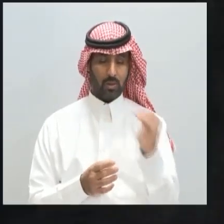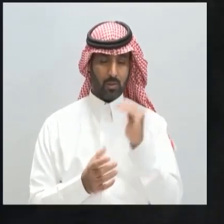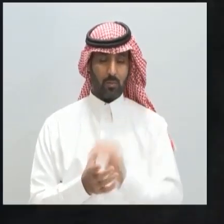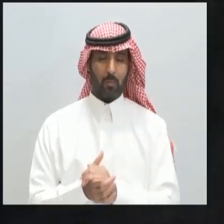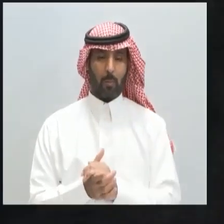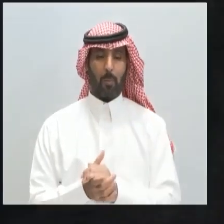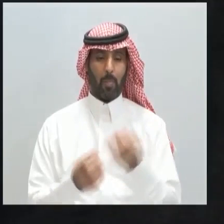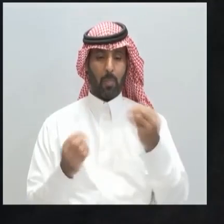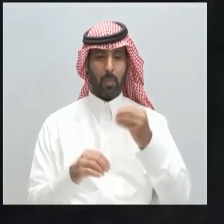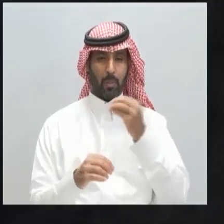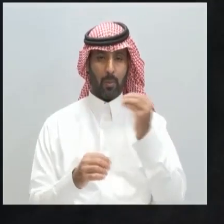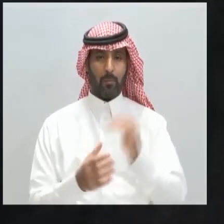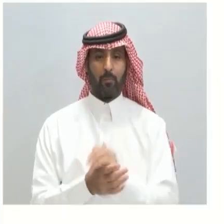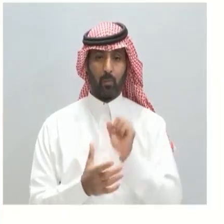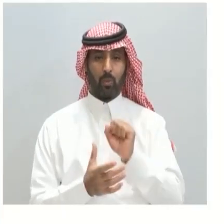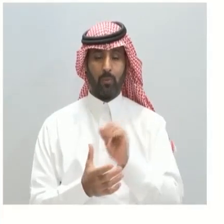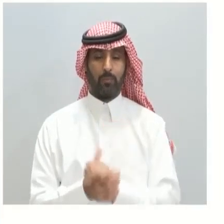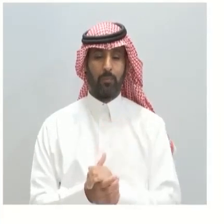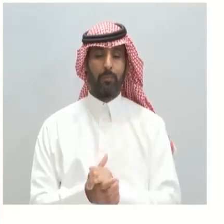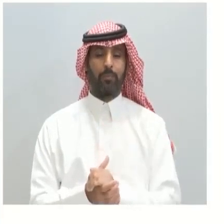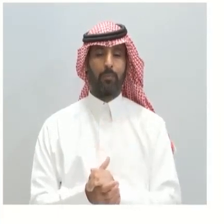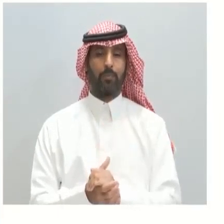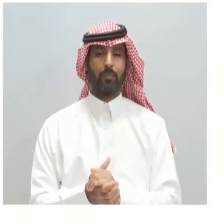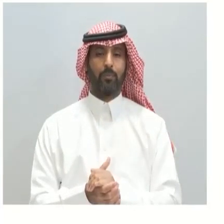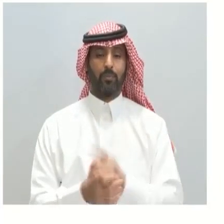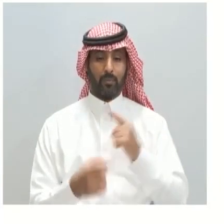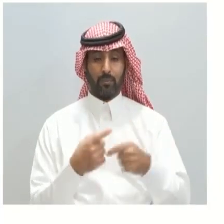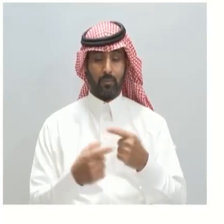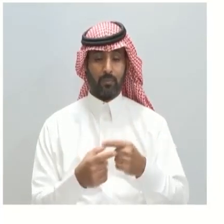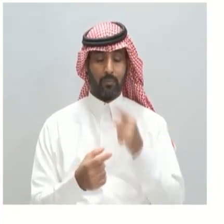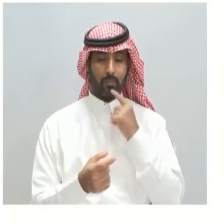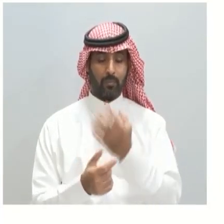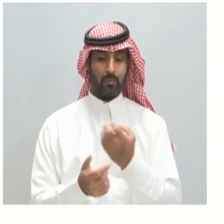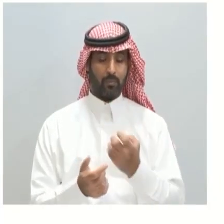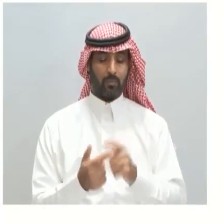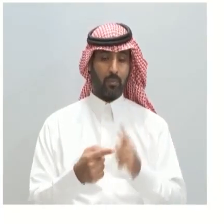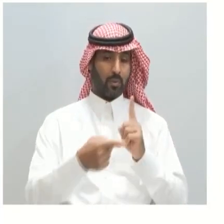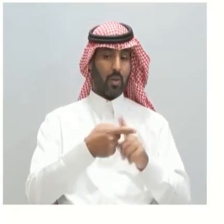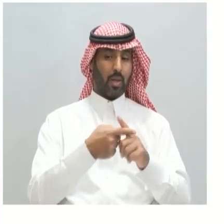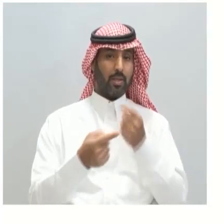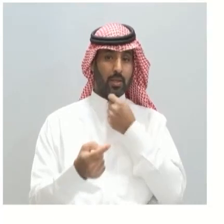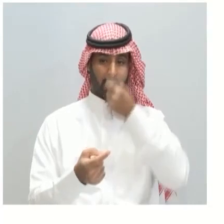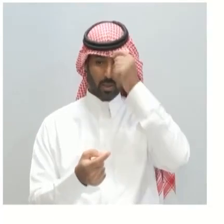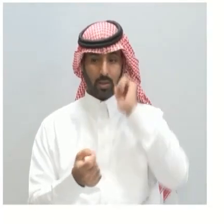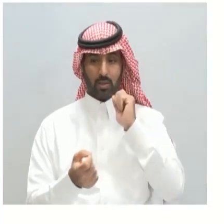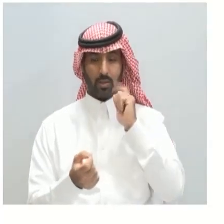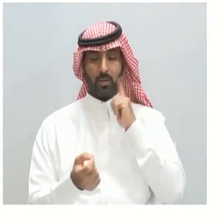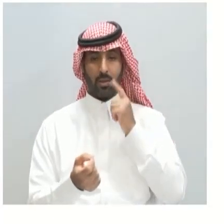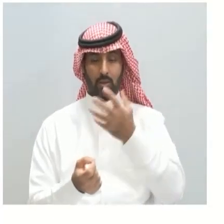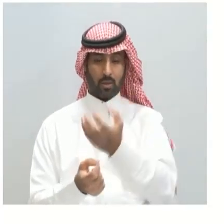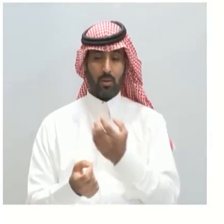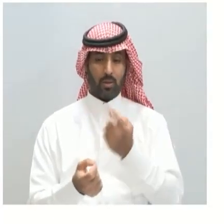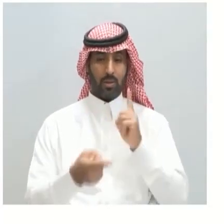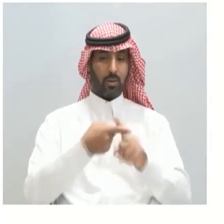with so many sentences of your own. Continuing here, get plus adjective and get